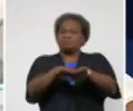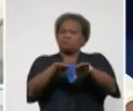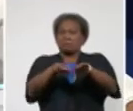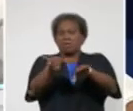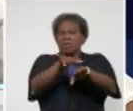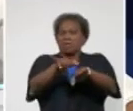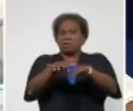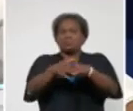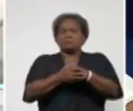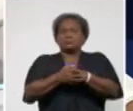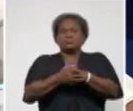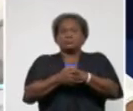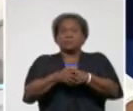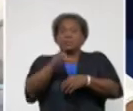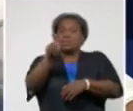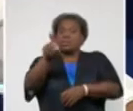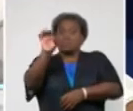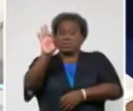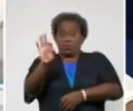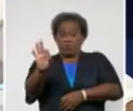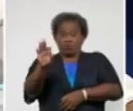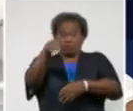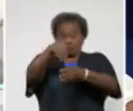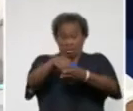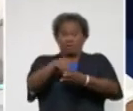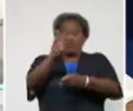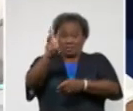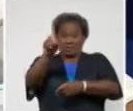testing. Overall, therefore,